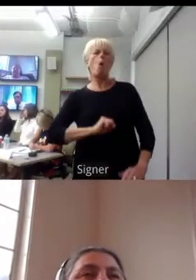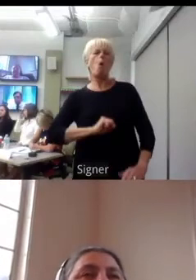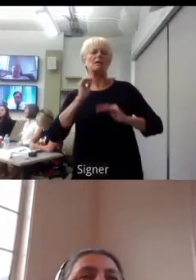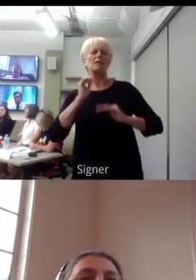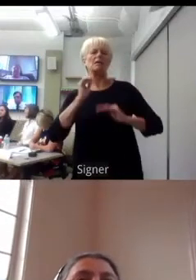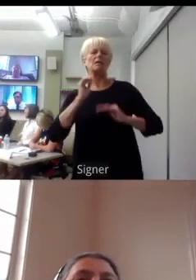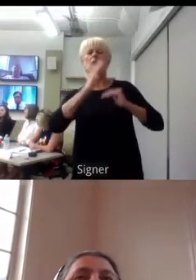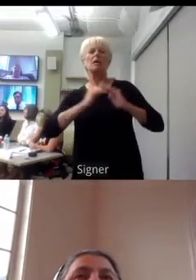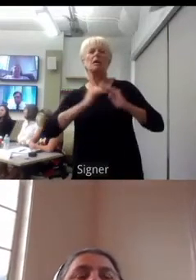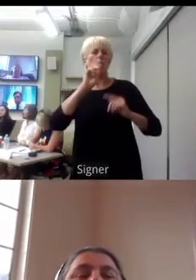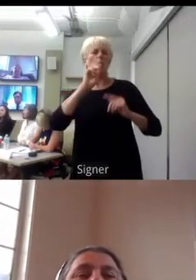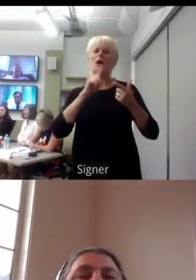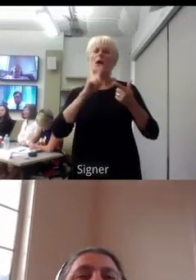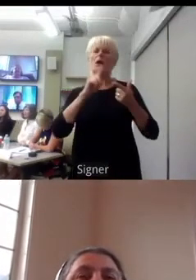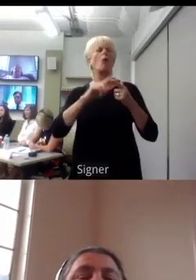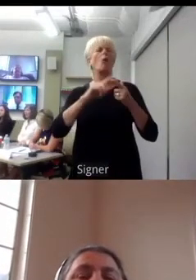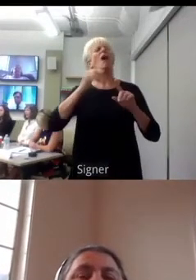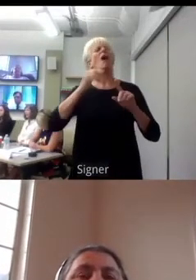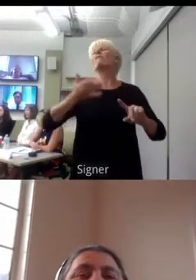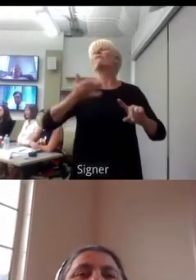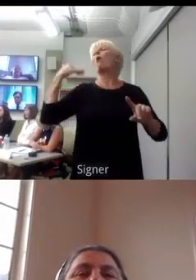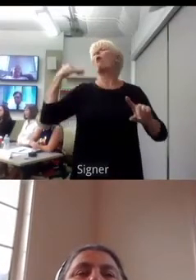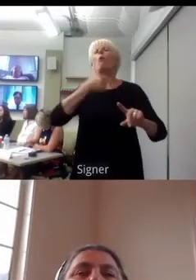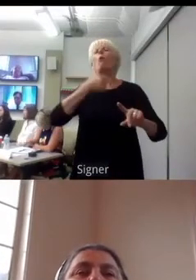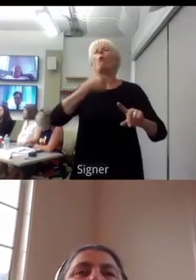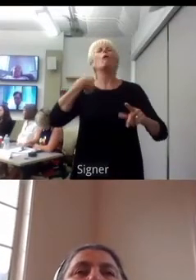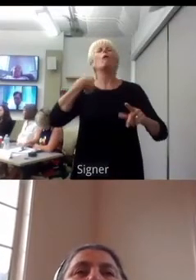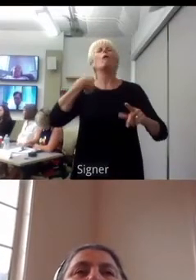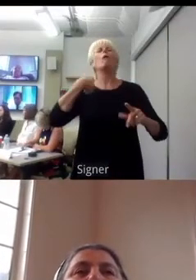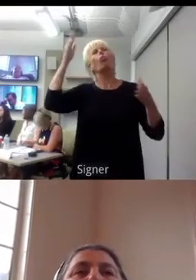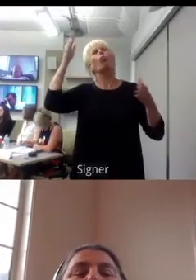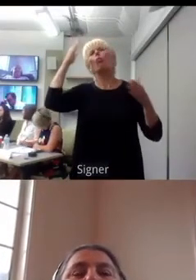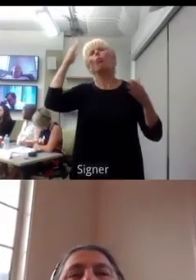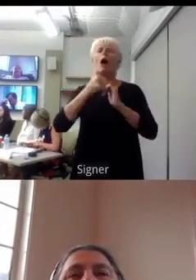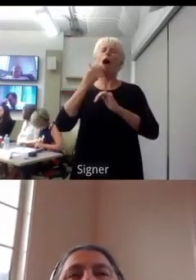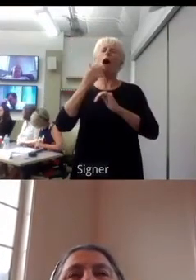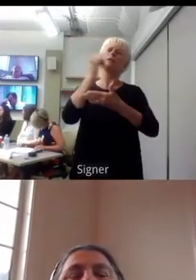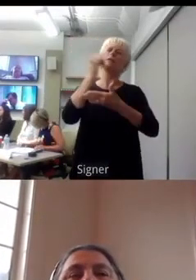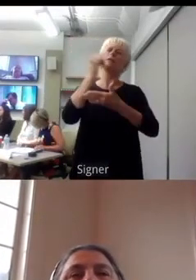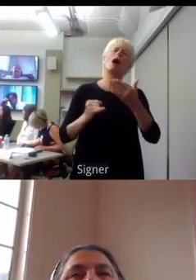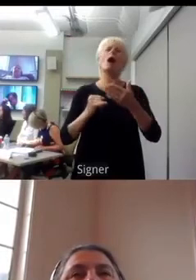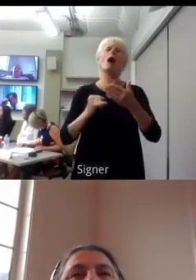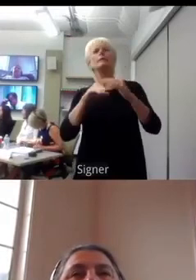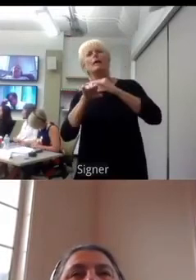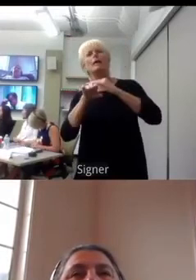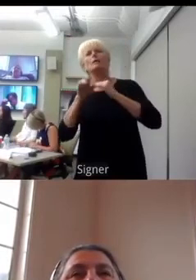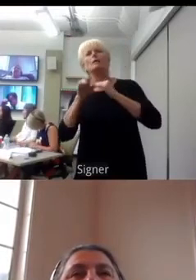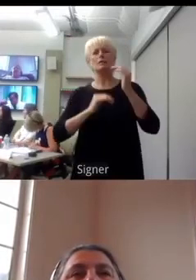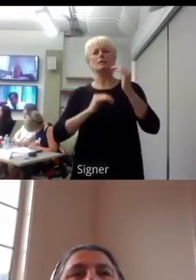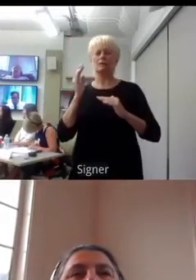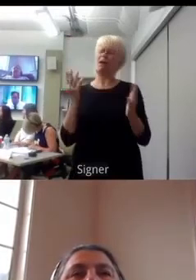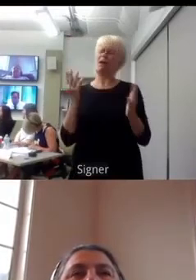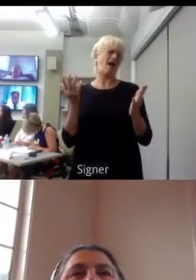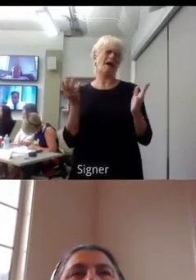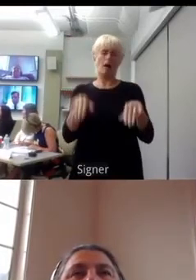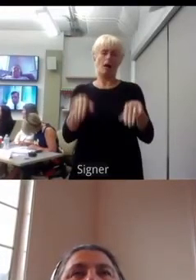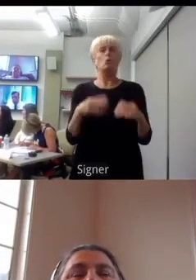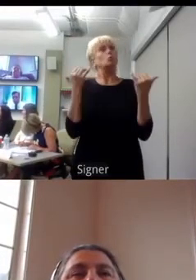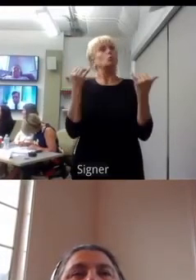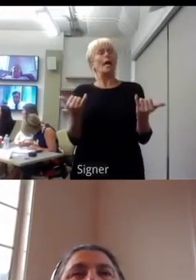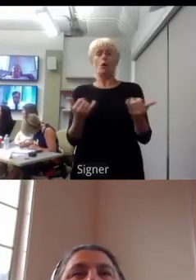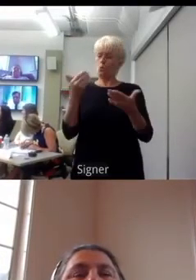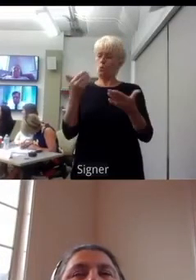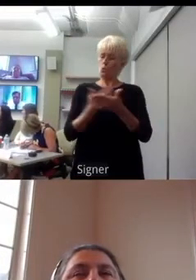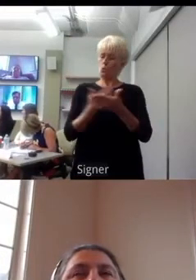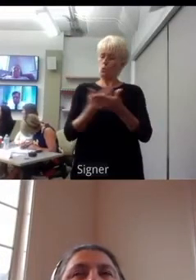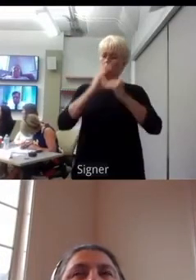design an accessible building, but now that shouldn't be a problem. A new building built here today in Canada, it should be expected to